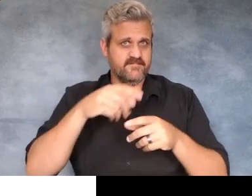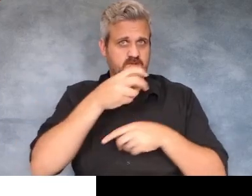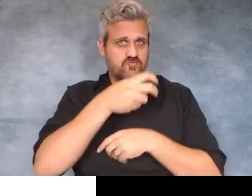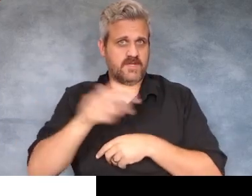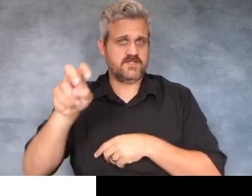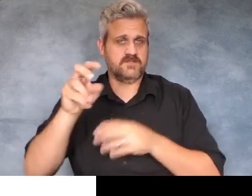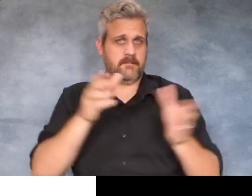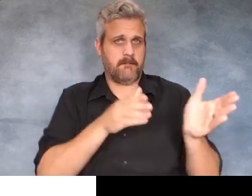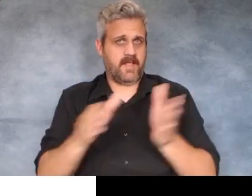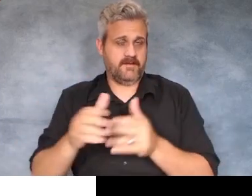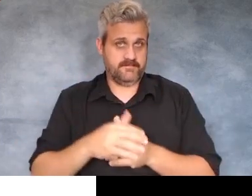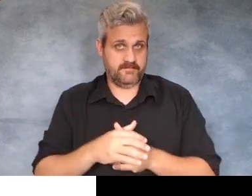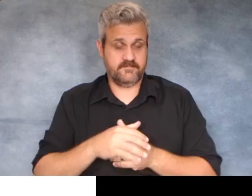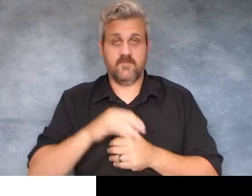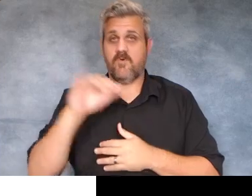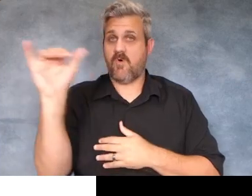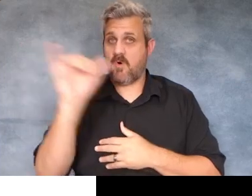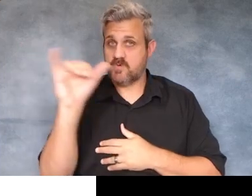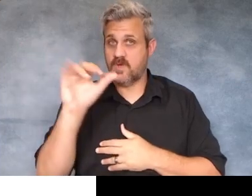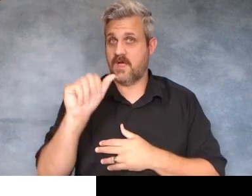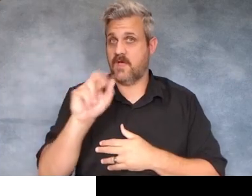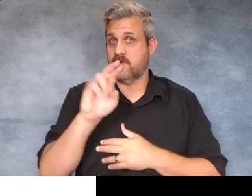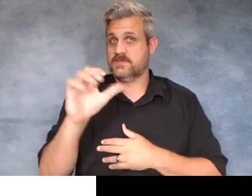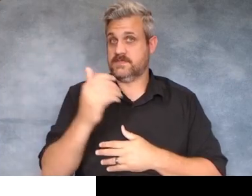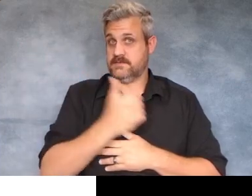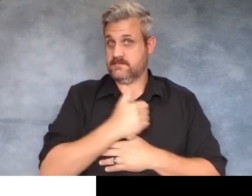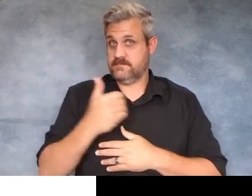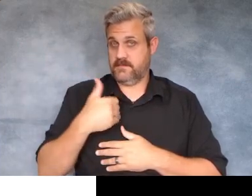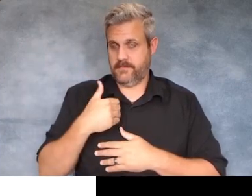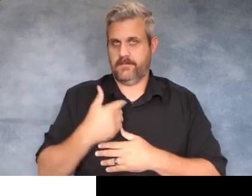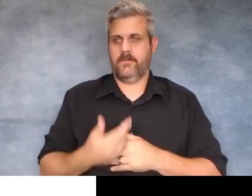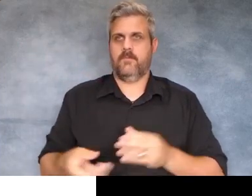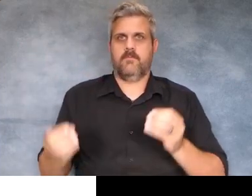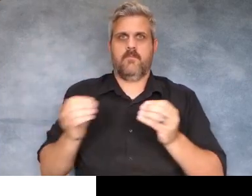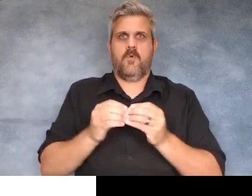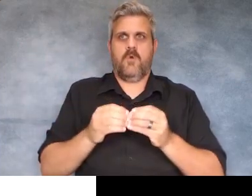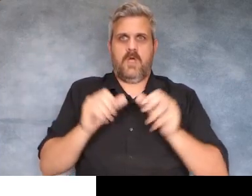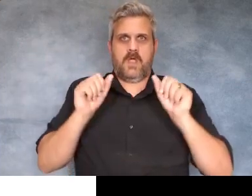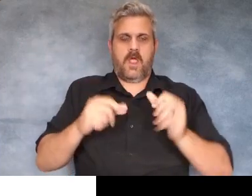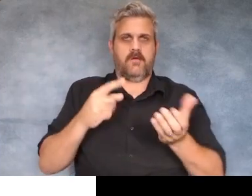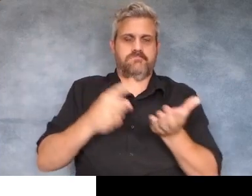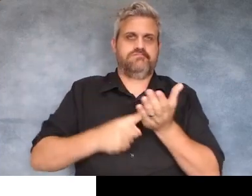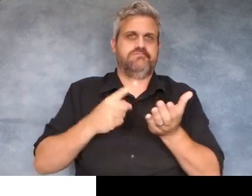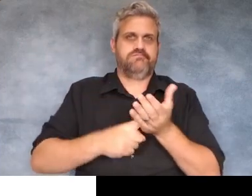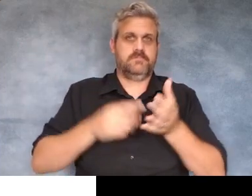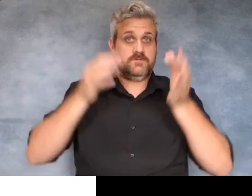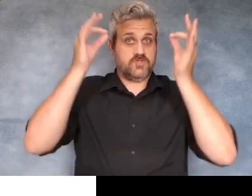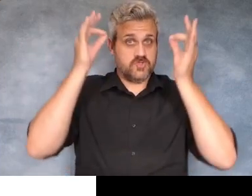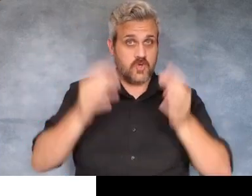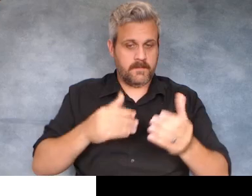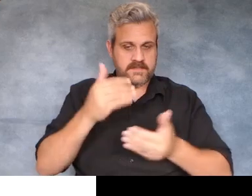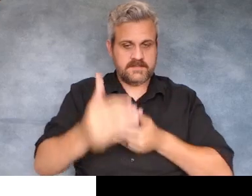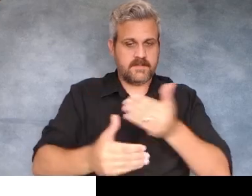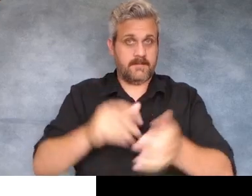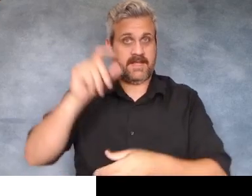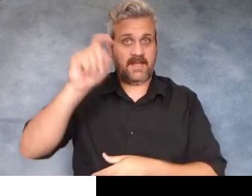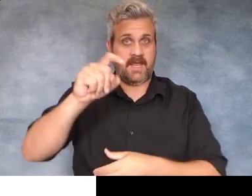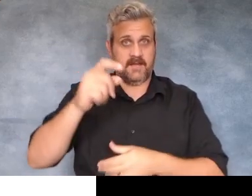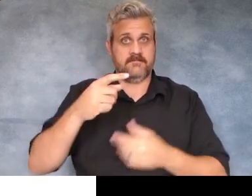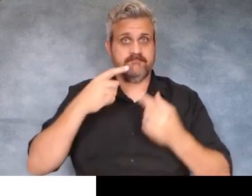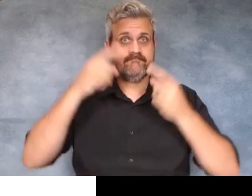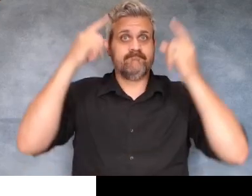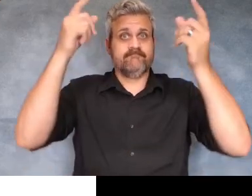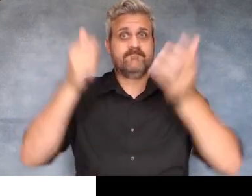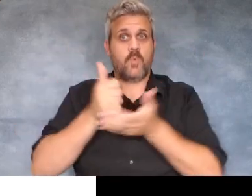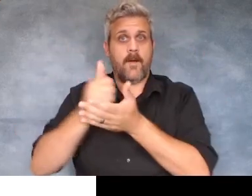planning. In addition, the ARC members will be more able to determine the steps that are needed in order to help